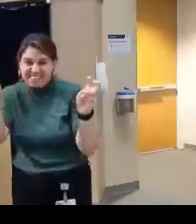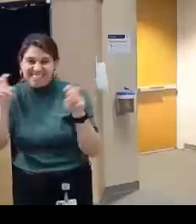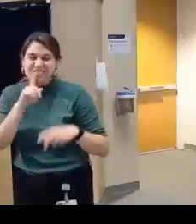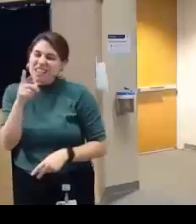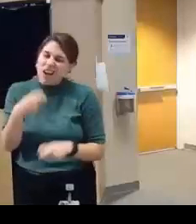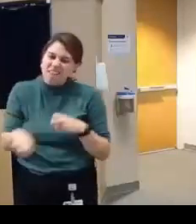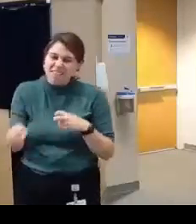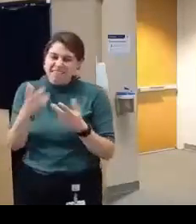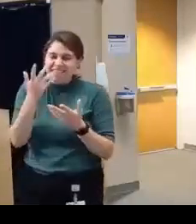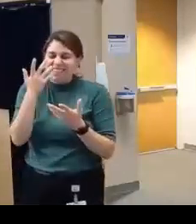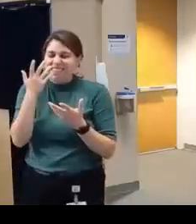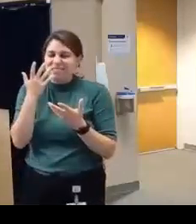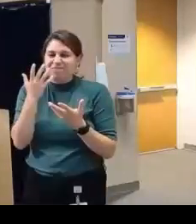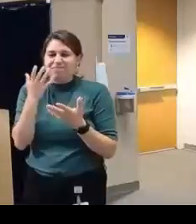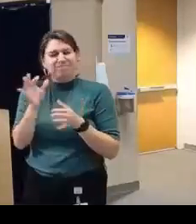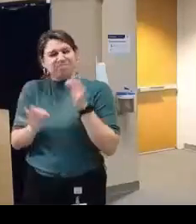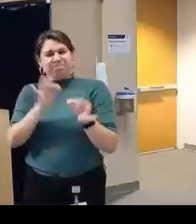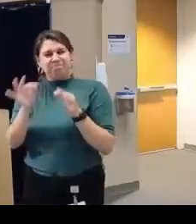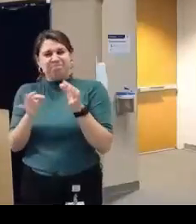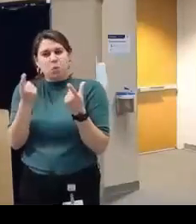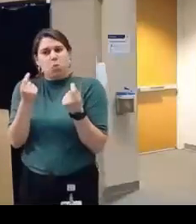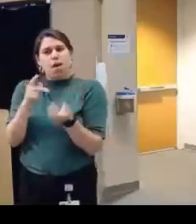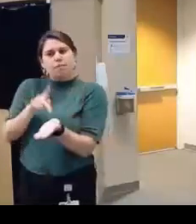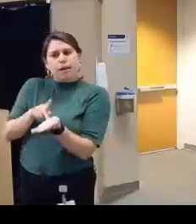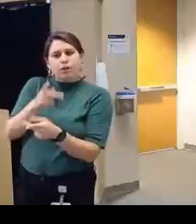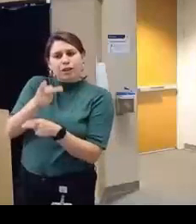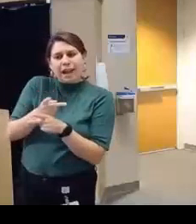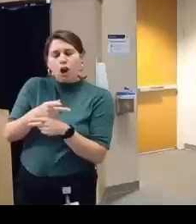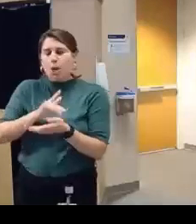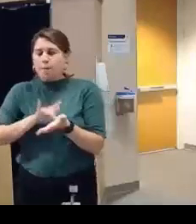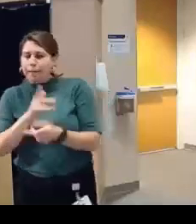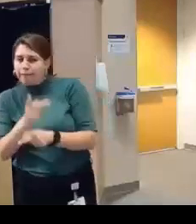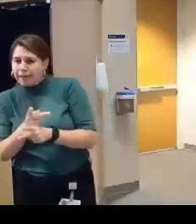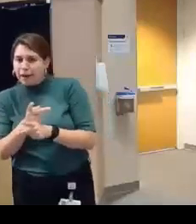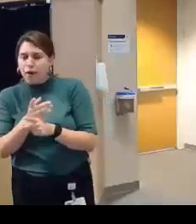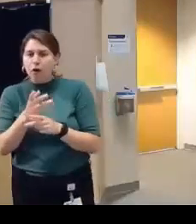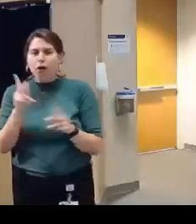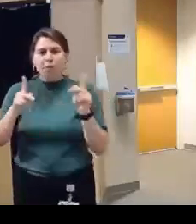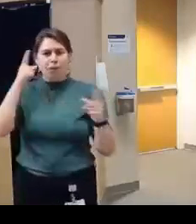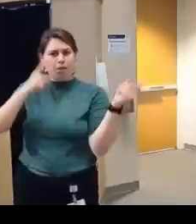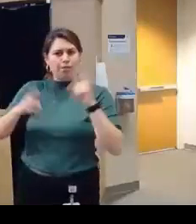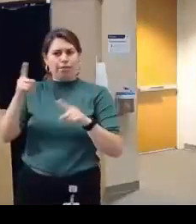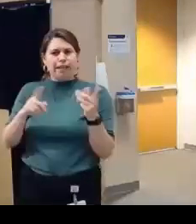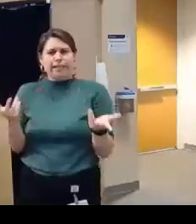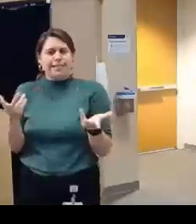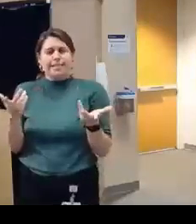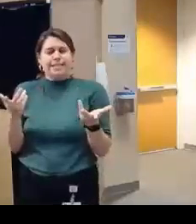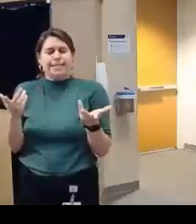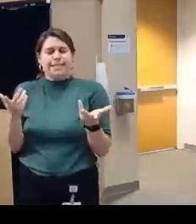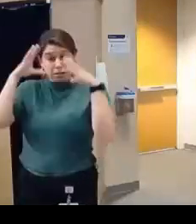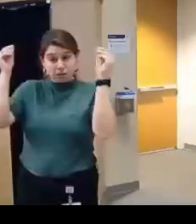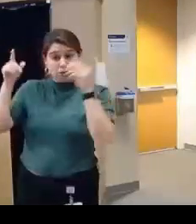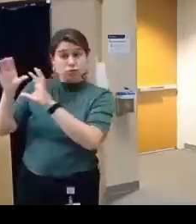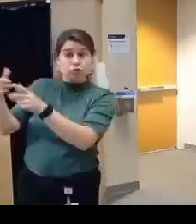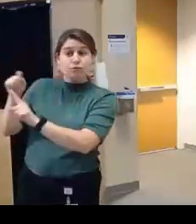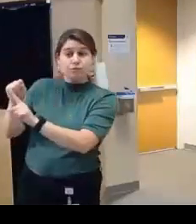really hard to come up with a definition of what psychiatric care is, what medical care is that people agree on. But the Dutch group kind of